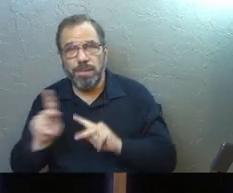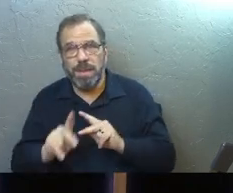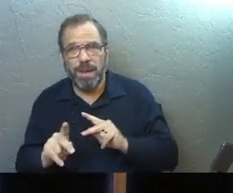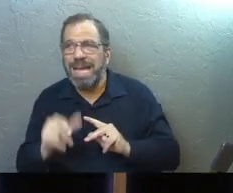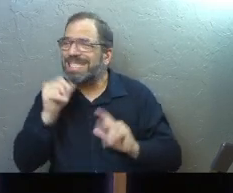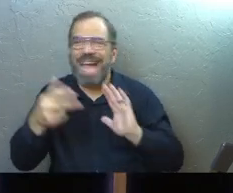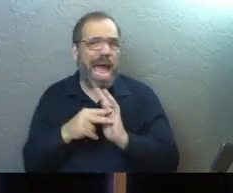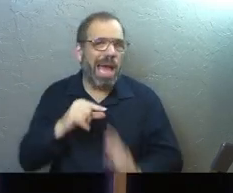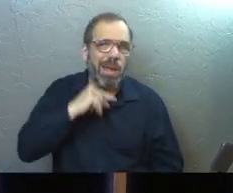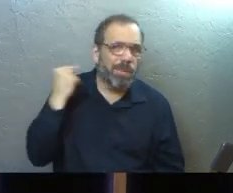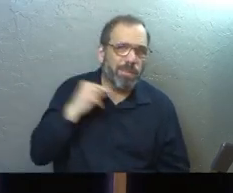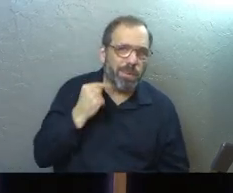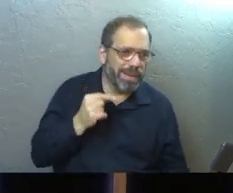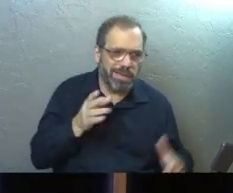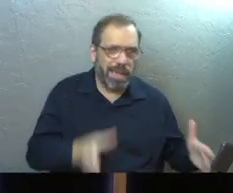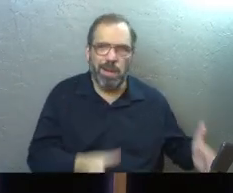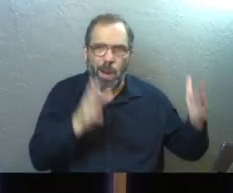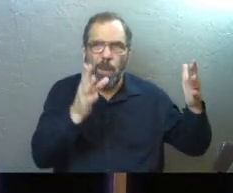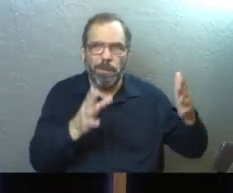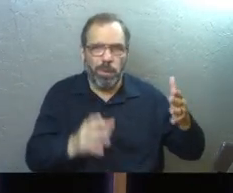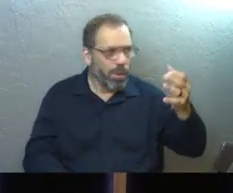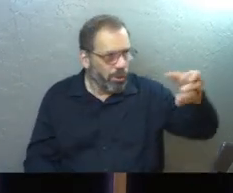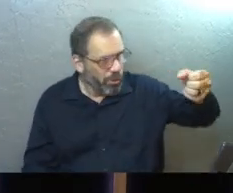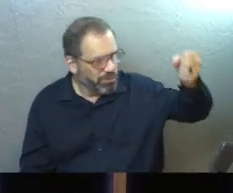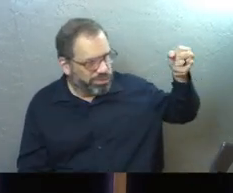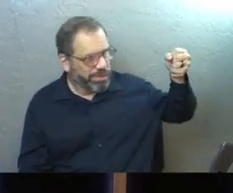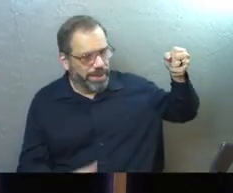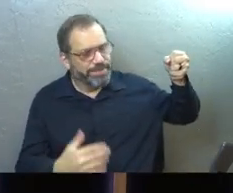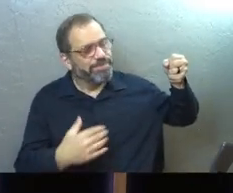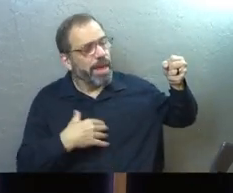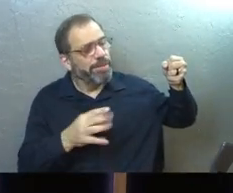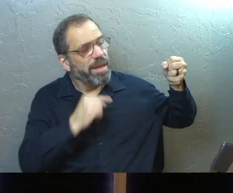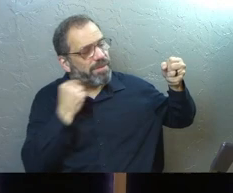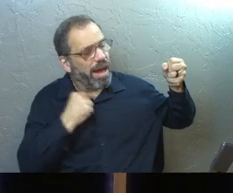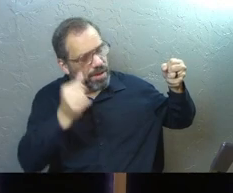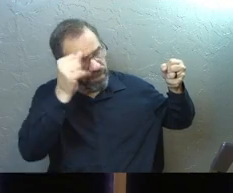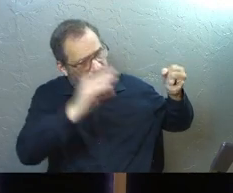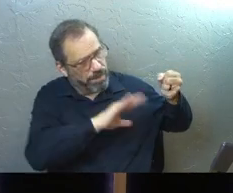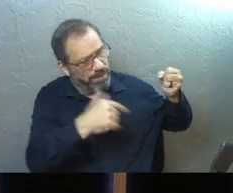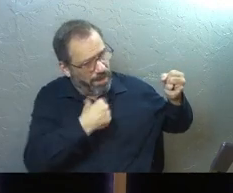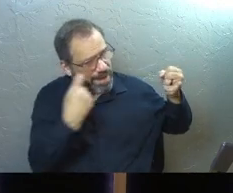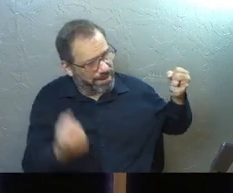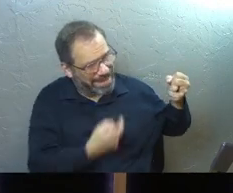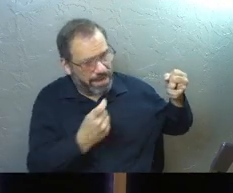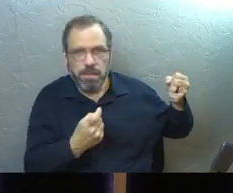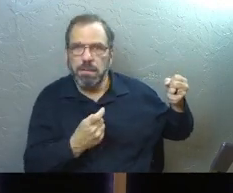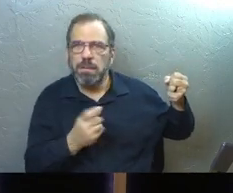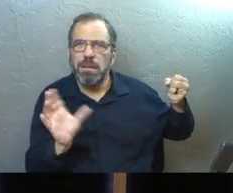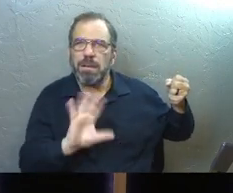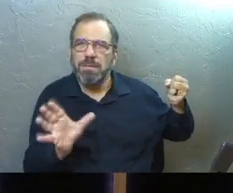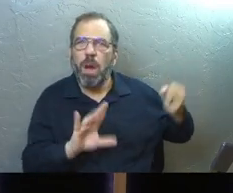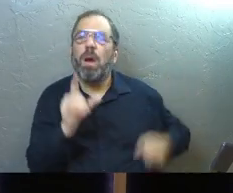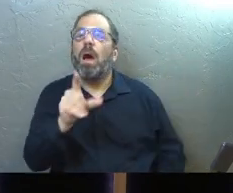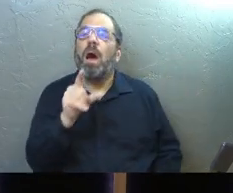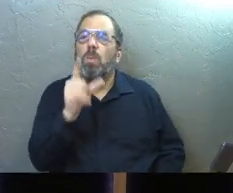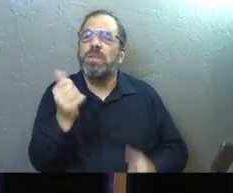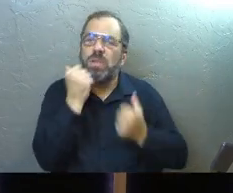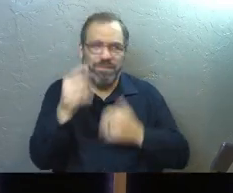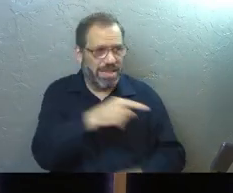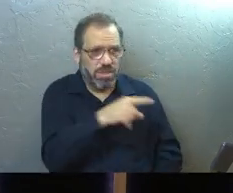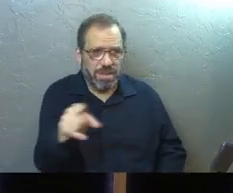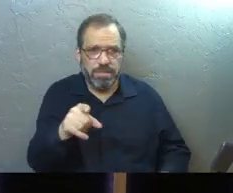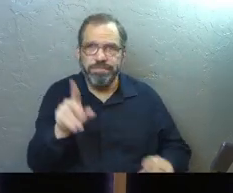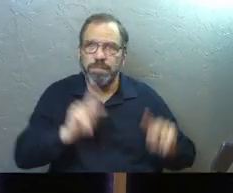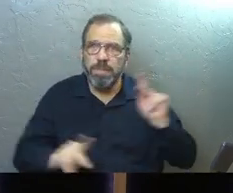And he doesn't mean a priest in a booth somewhere. He means any of your brothers and sisters in Christ, you can confess to them. And when you confess to